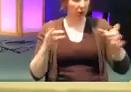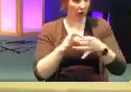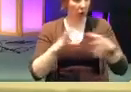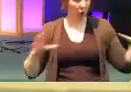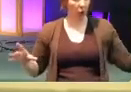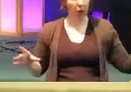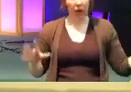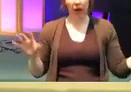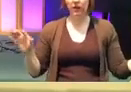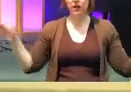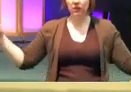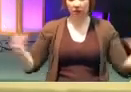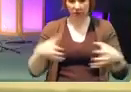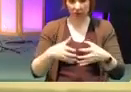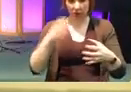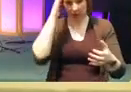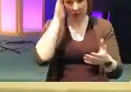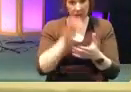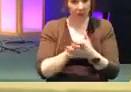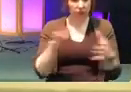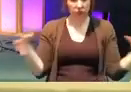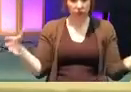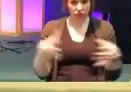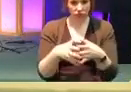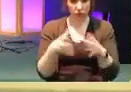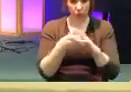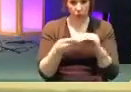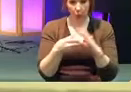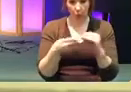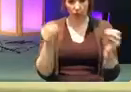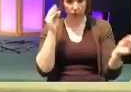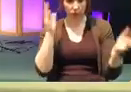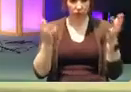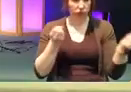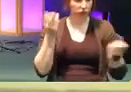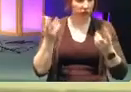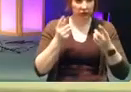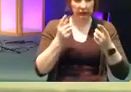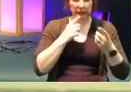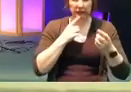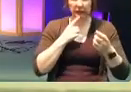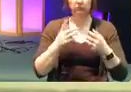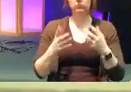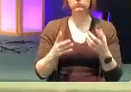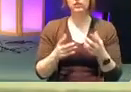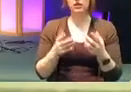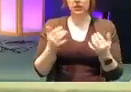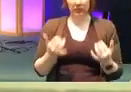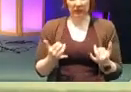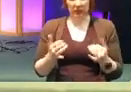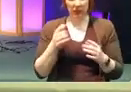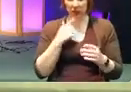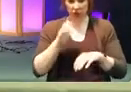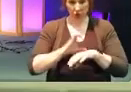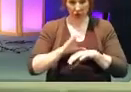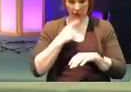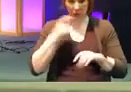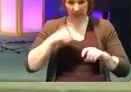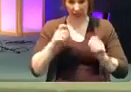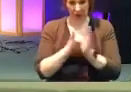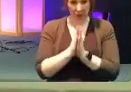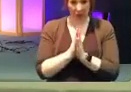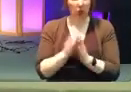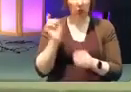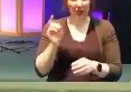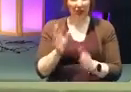together and kind of shared what had happened with other believers. And in Acts chapter 4, the church said, you know what, we need to pray. We need to